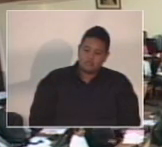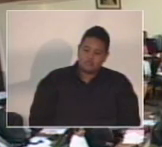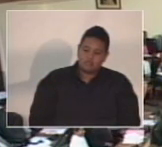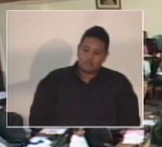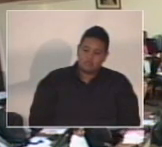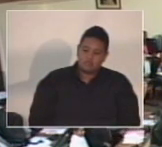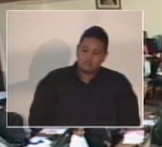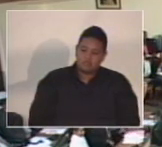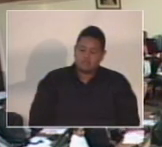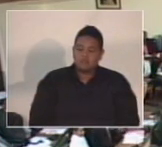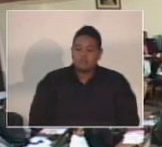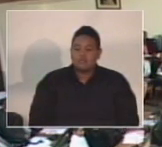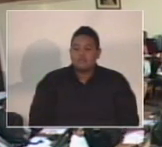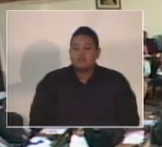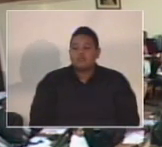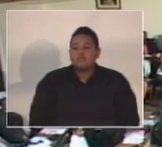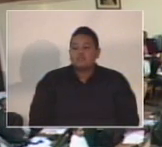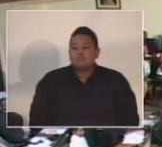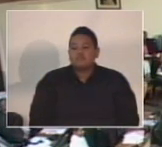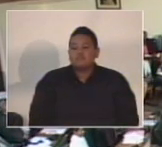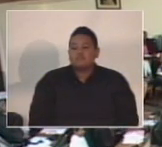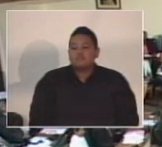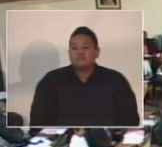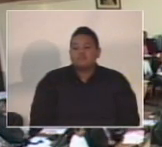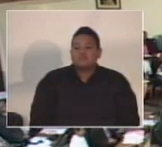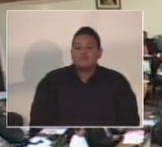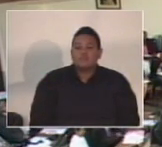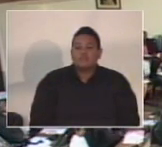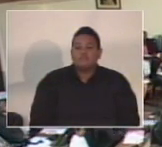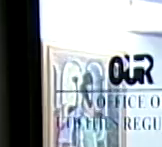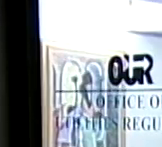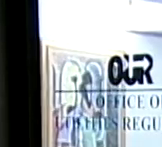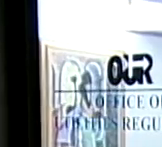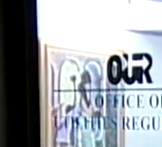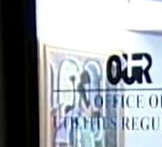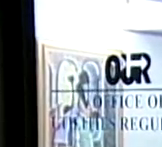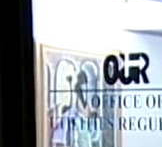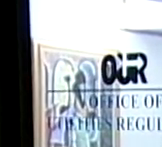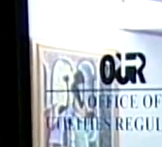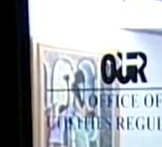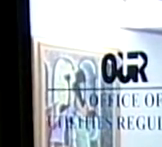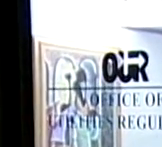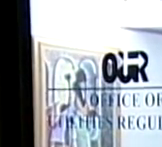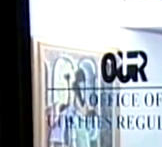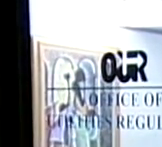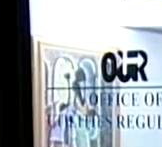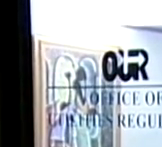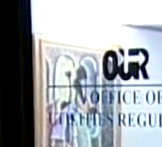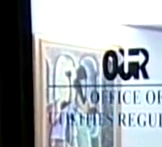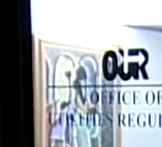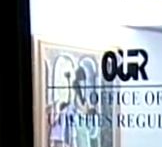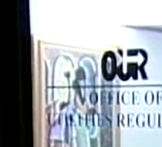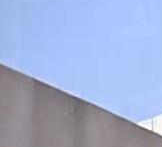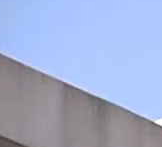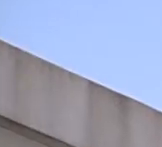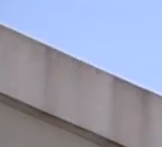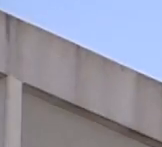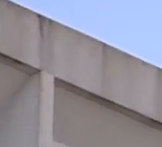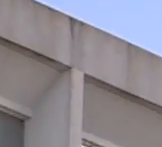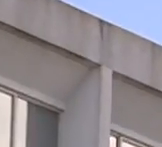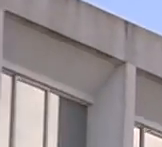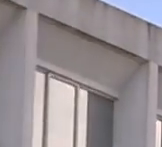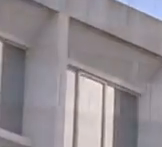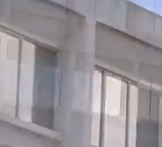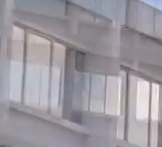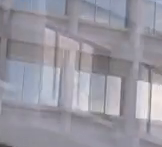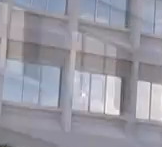manage the procurement process for new electricity generating capacity in consultation with the Office of Utilities Regulation, the Jamaica Public